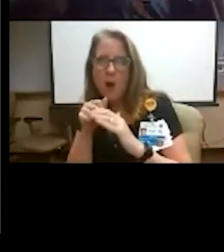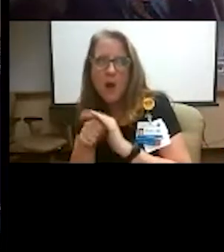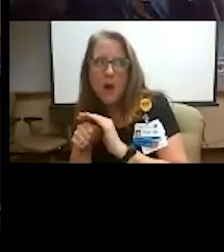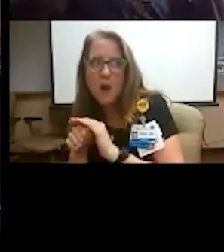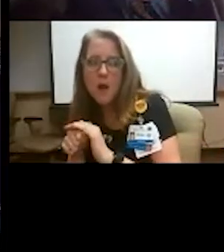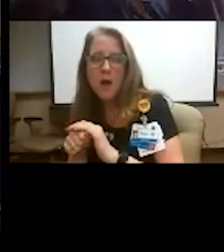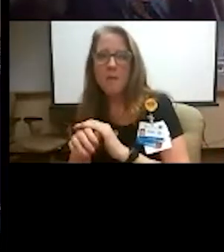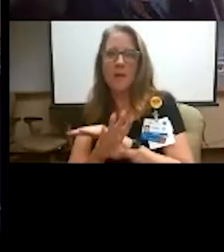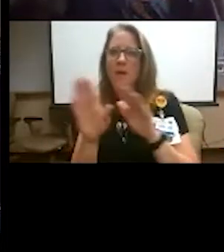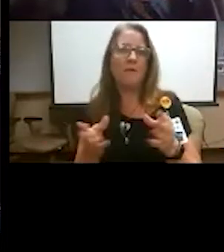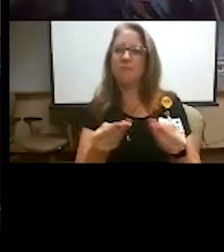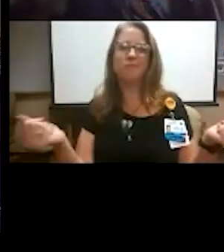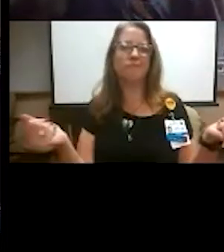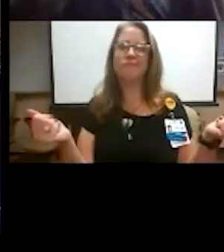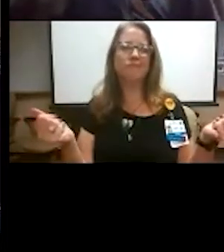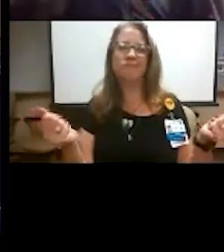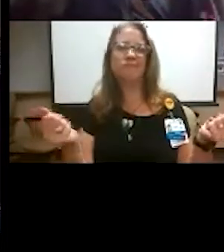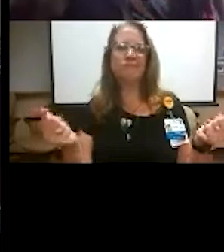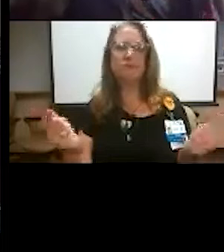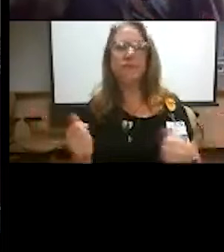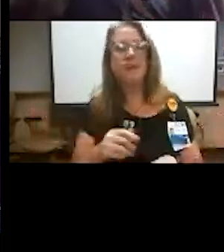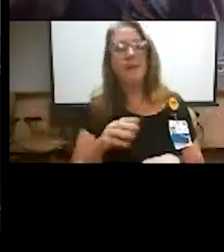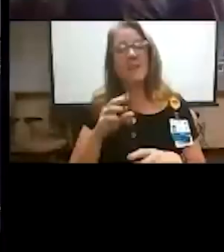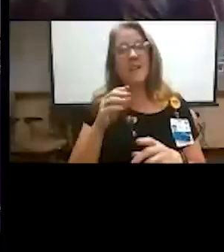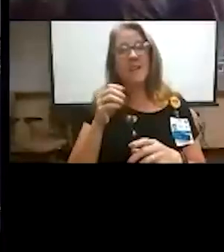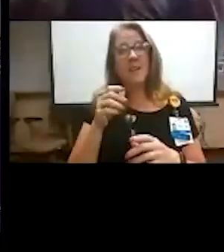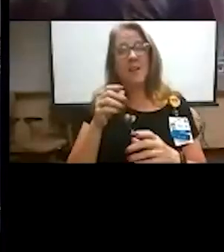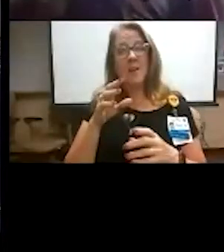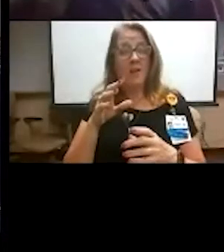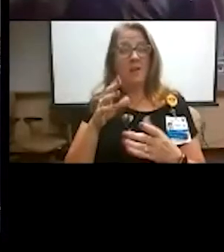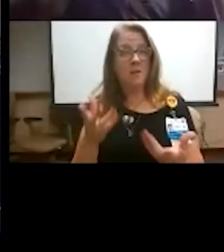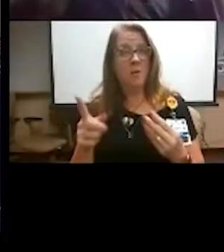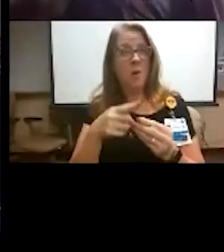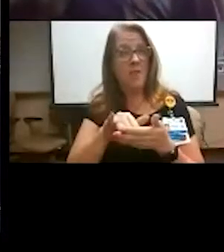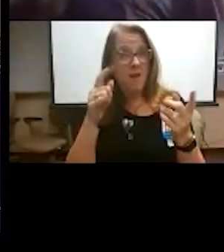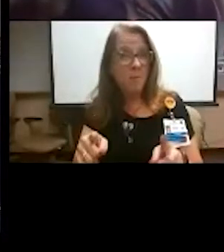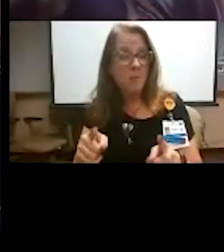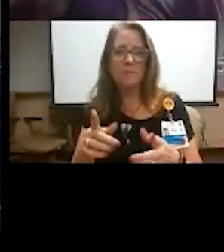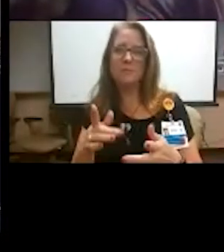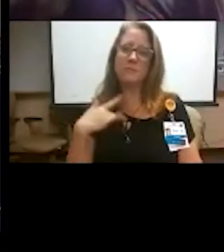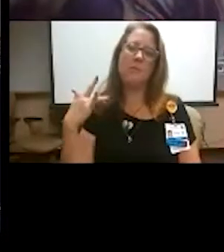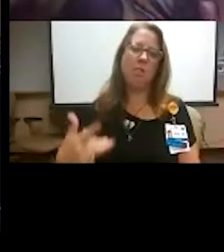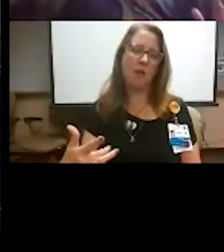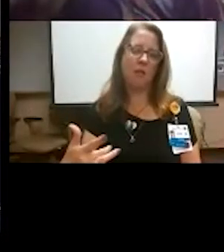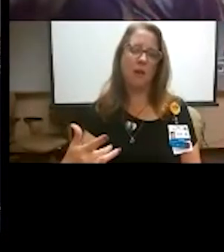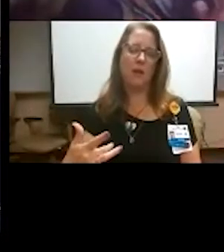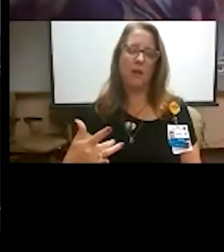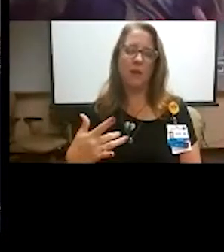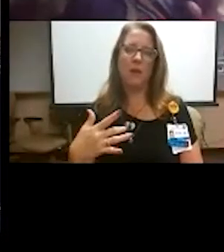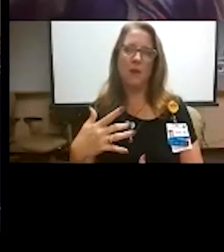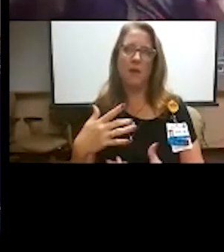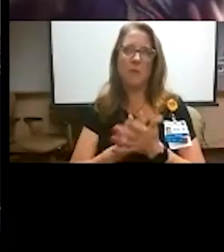take up a lot of space. Under these circumstances, we are likely to engage in